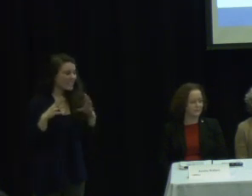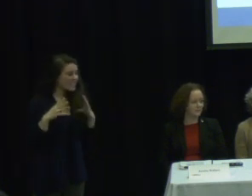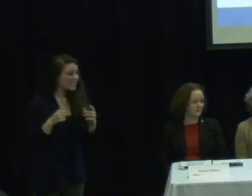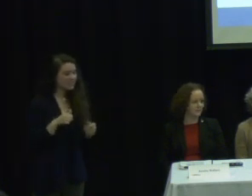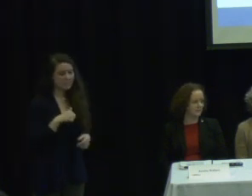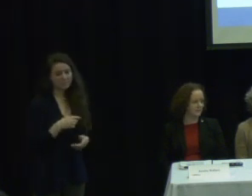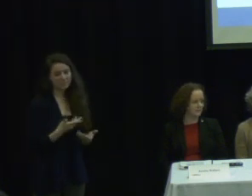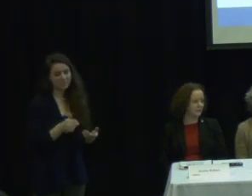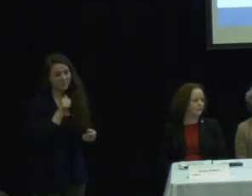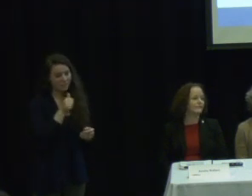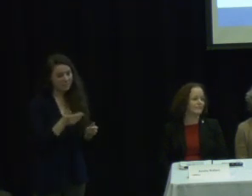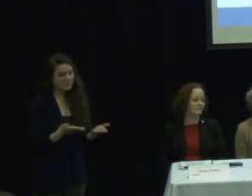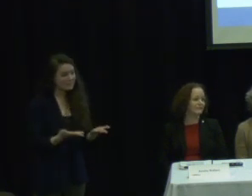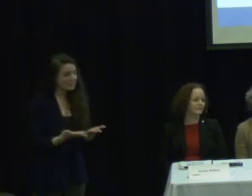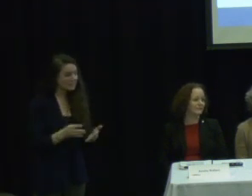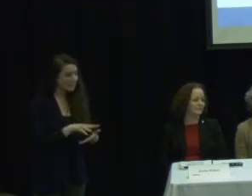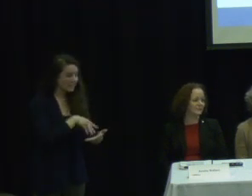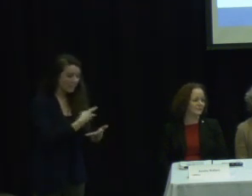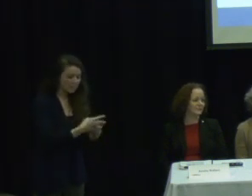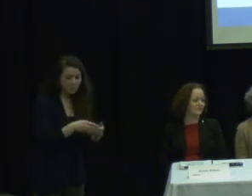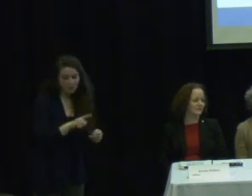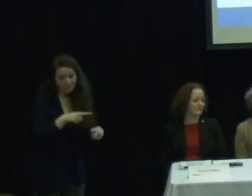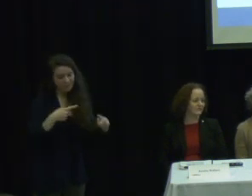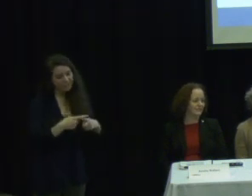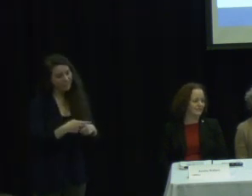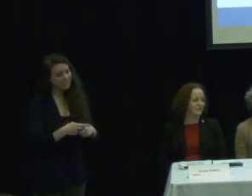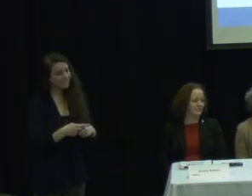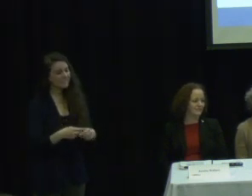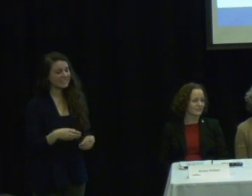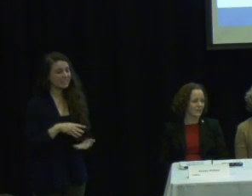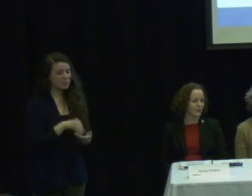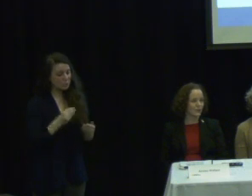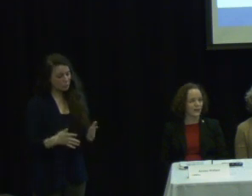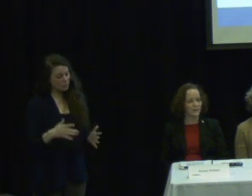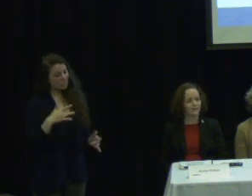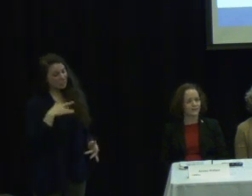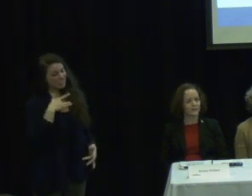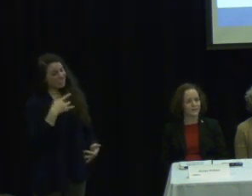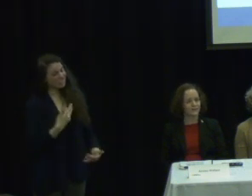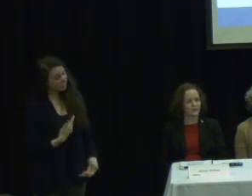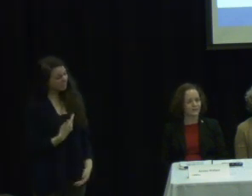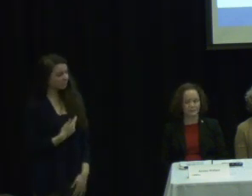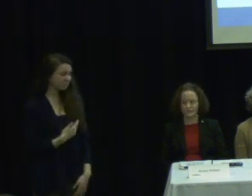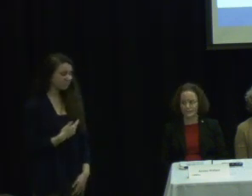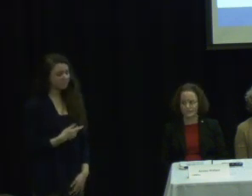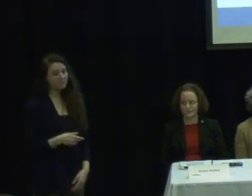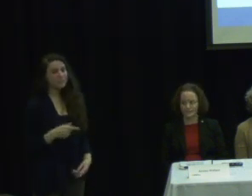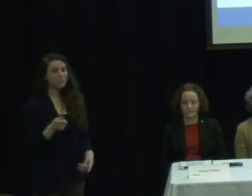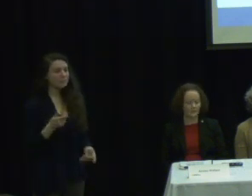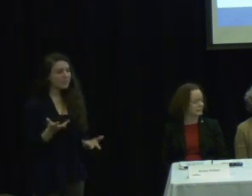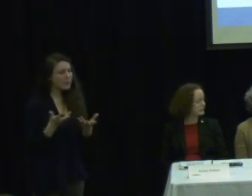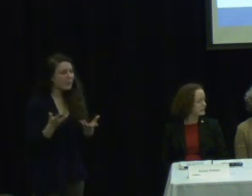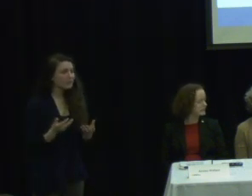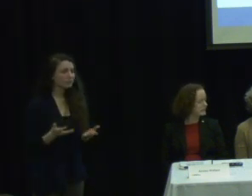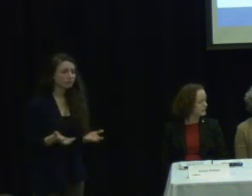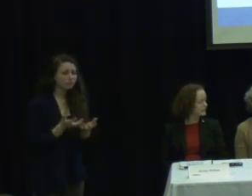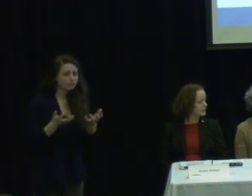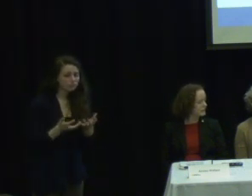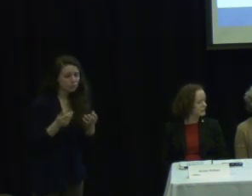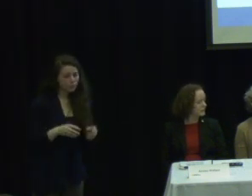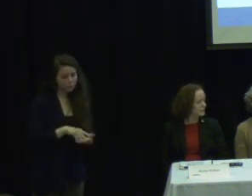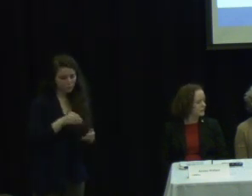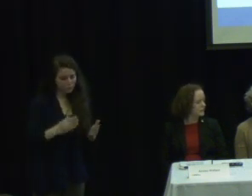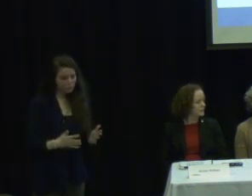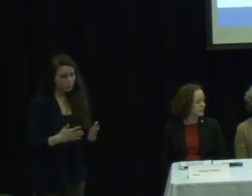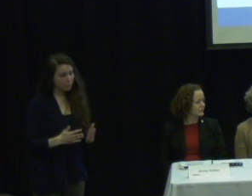And it's a little bit of a letdown sometimes for these students. And I want to keep them up and keep them excited. So I'm just throwing that